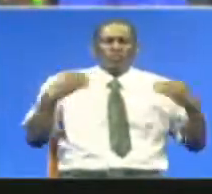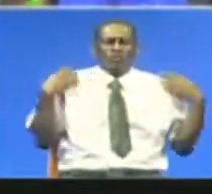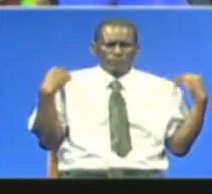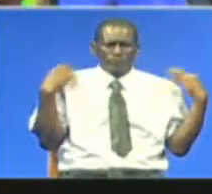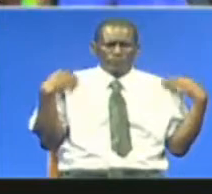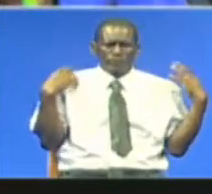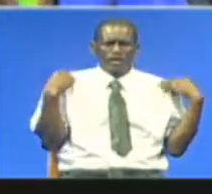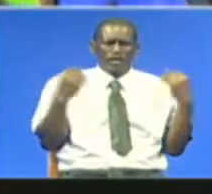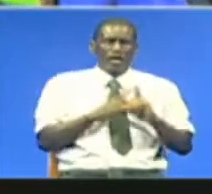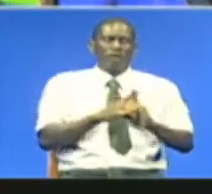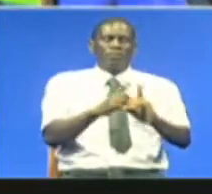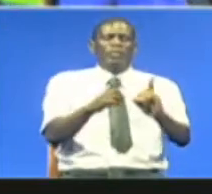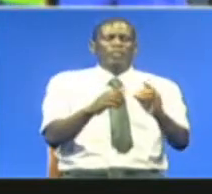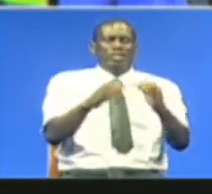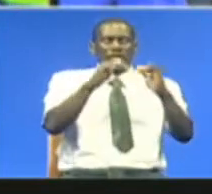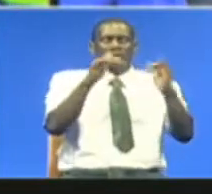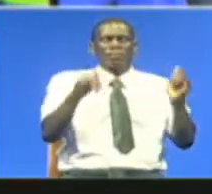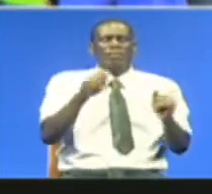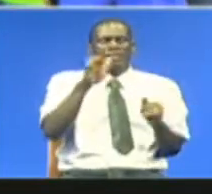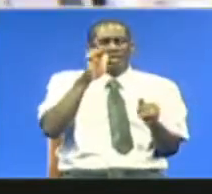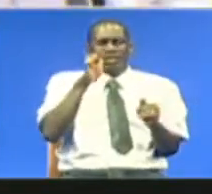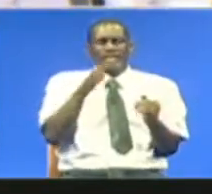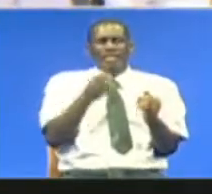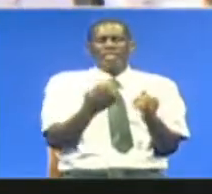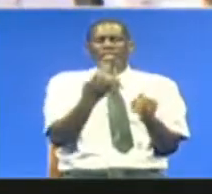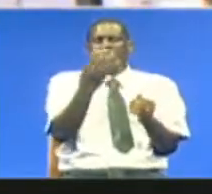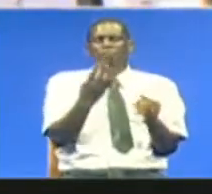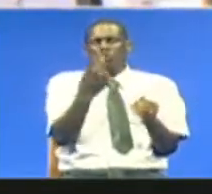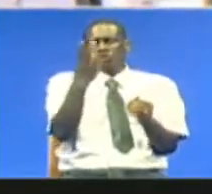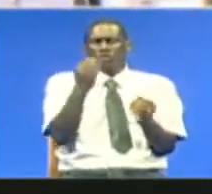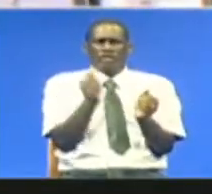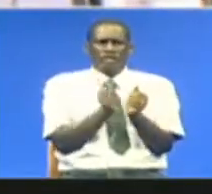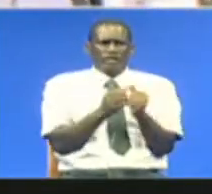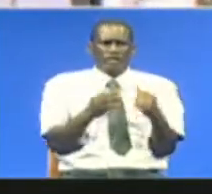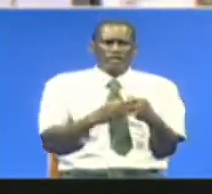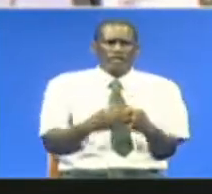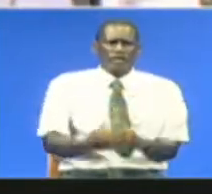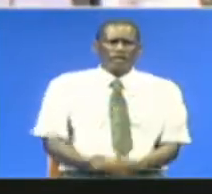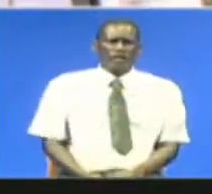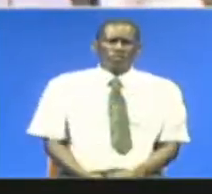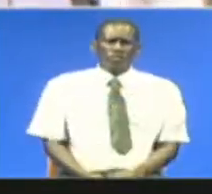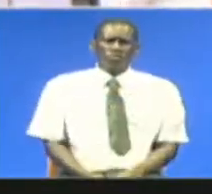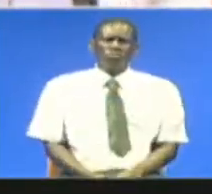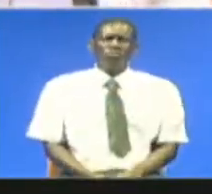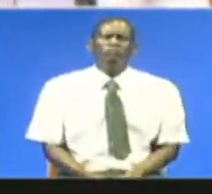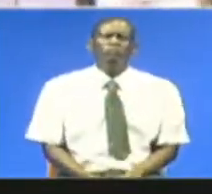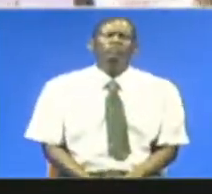mentorship camp in London in April 2018.